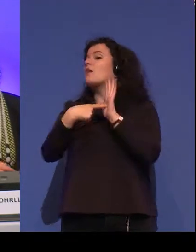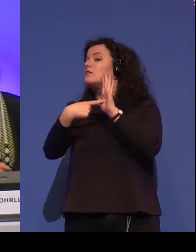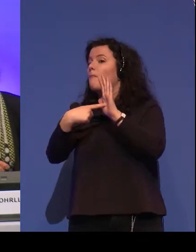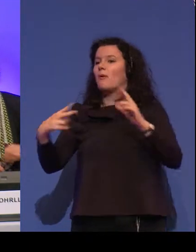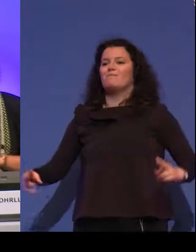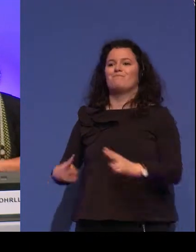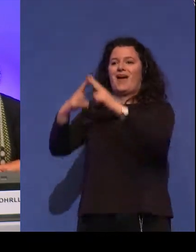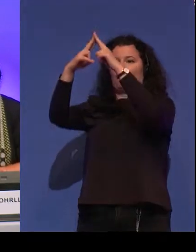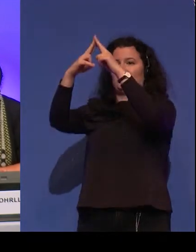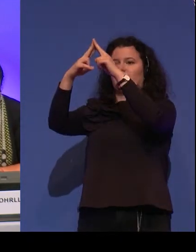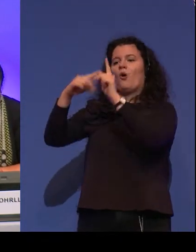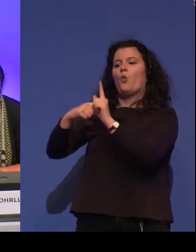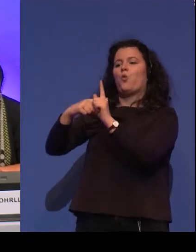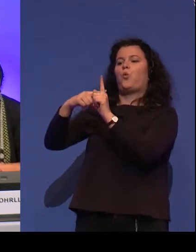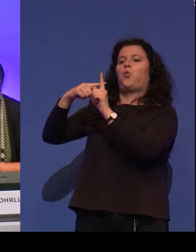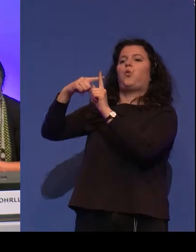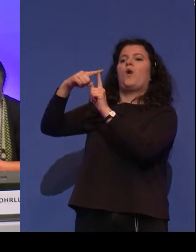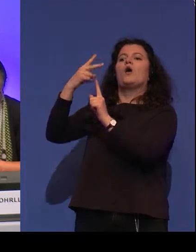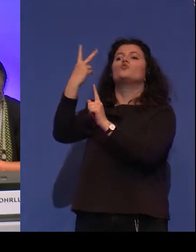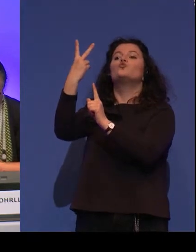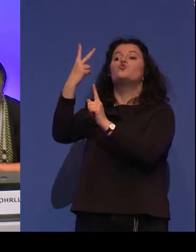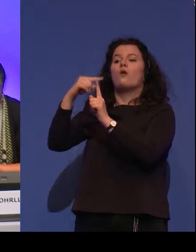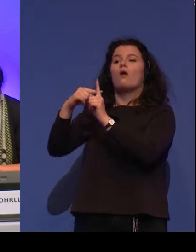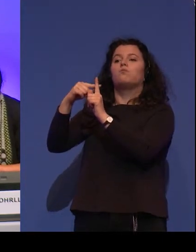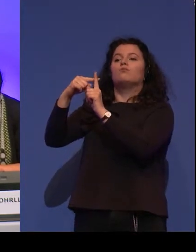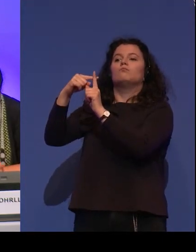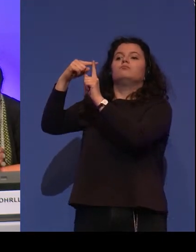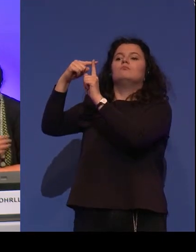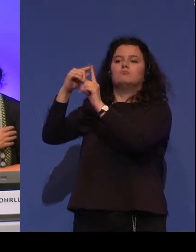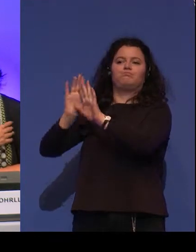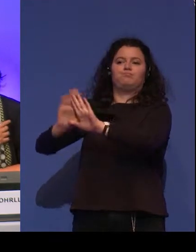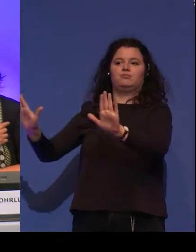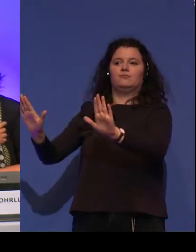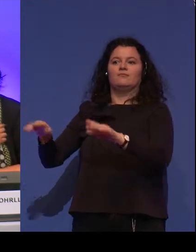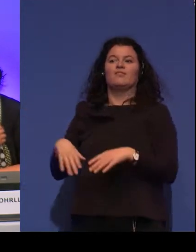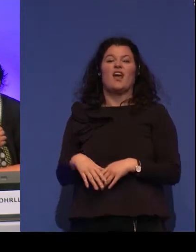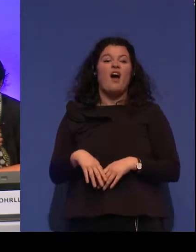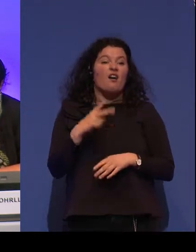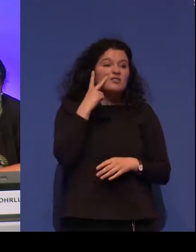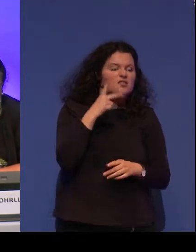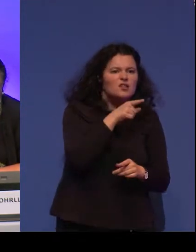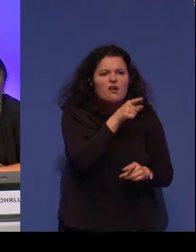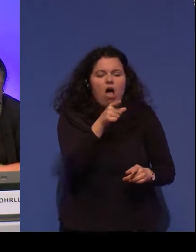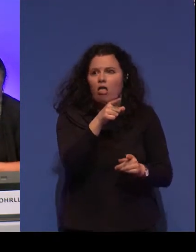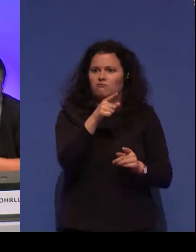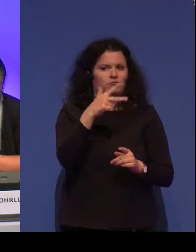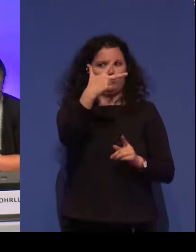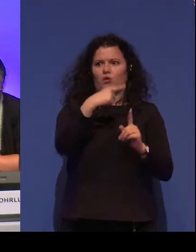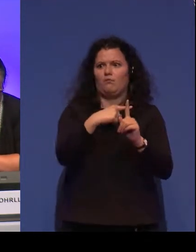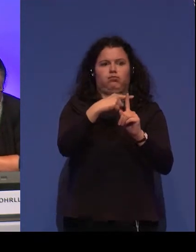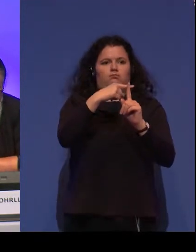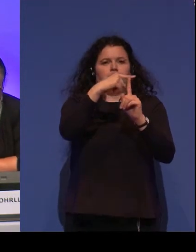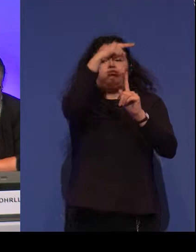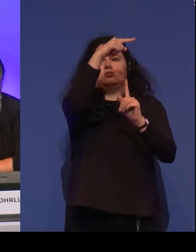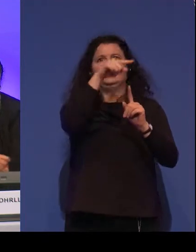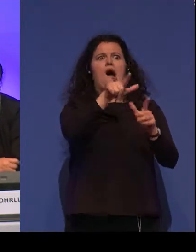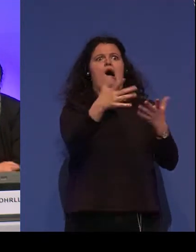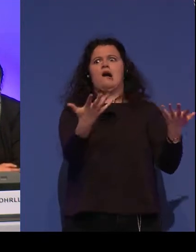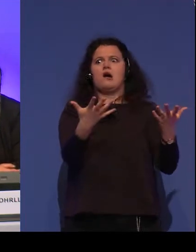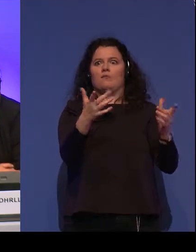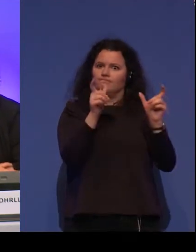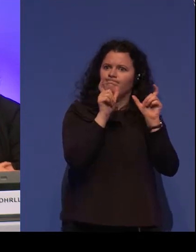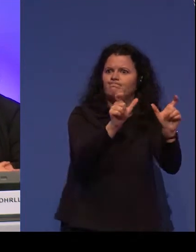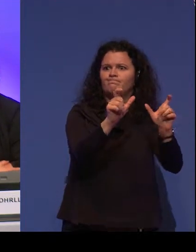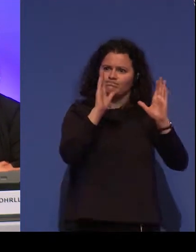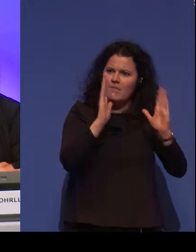far the pledges of the countries, they are indicating about 3 degree warming, and if we don't do anything, there's a chance